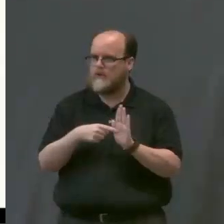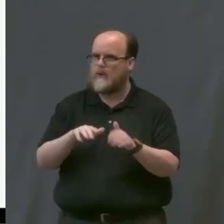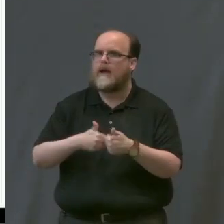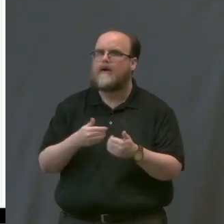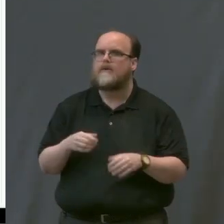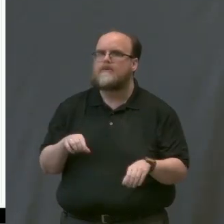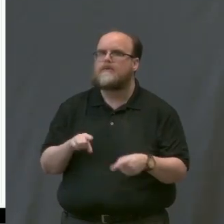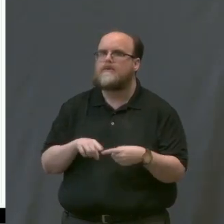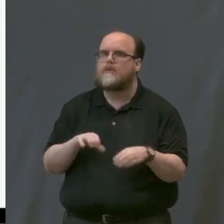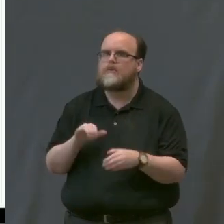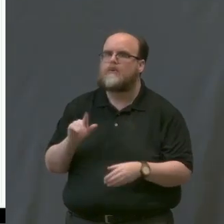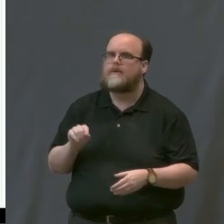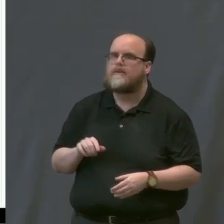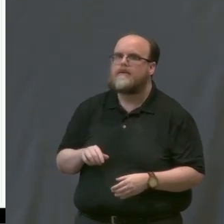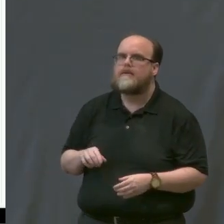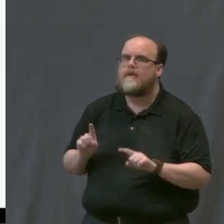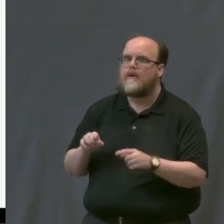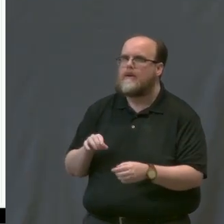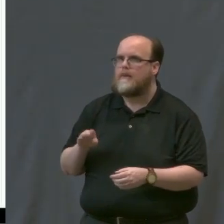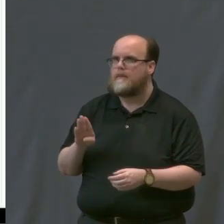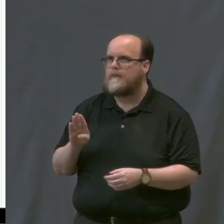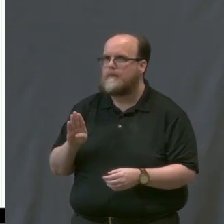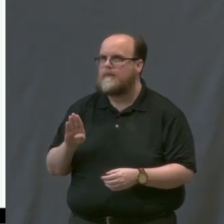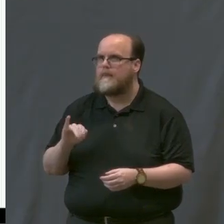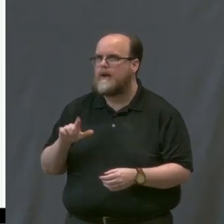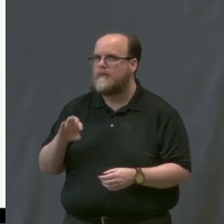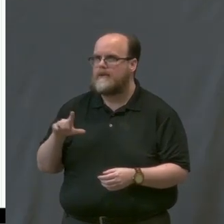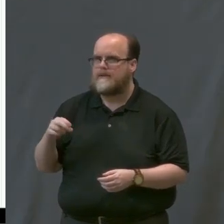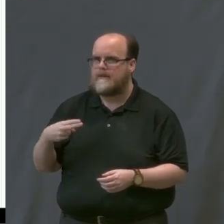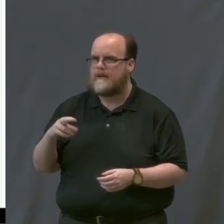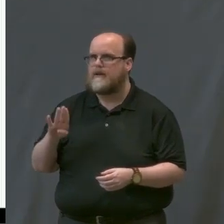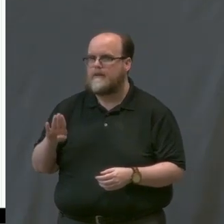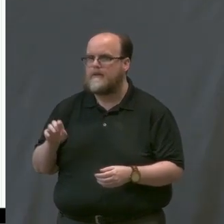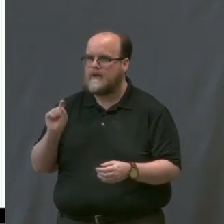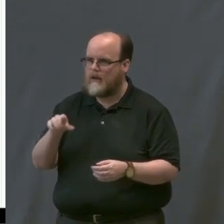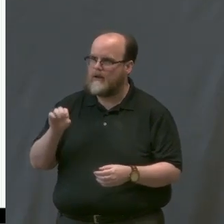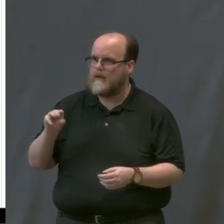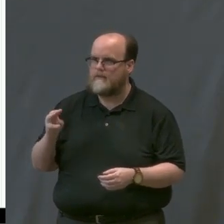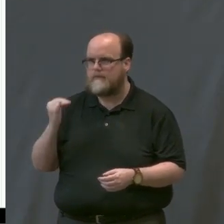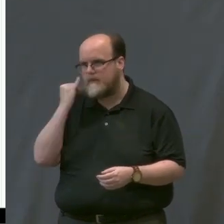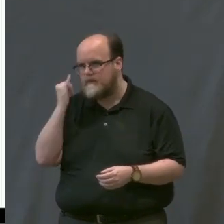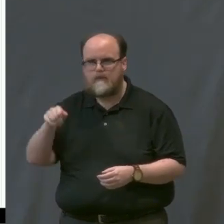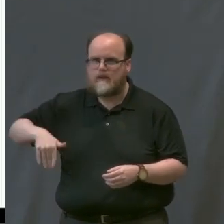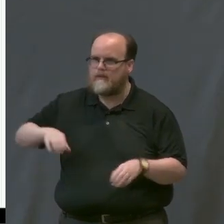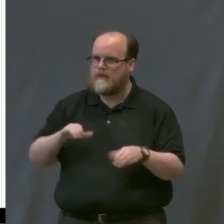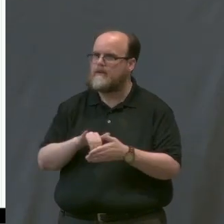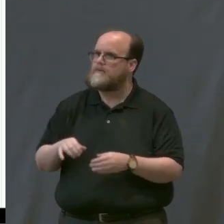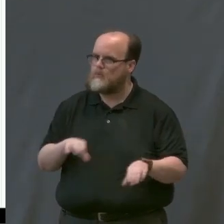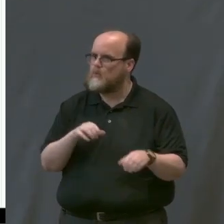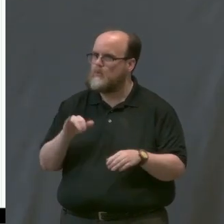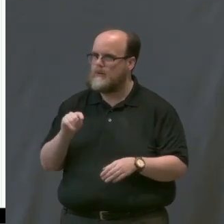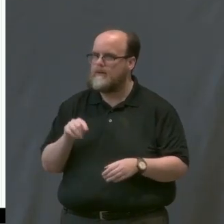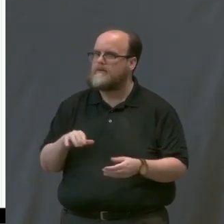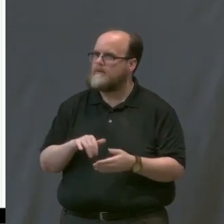like for you to do it. Go to BibleHub.com. If you have not gone to BibleHub.com, do it. It is such an